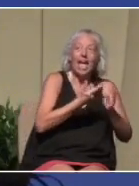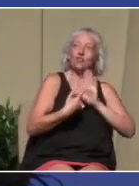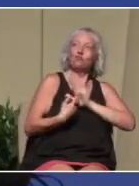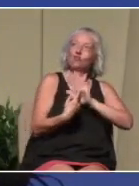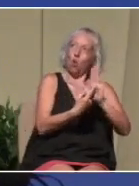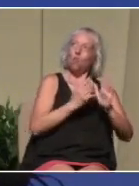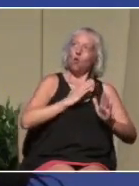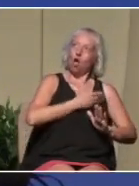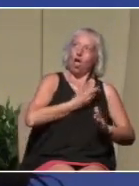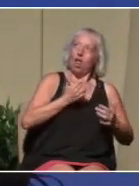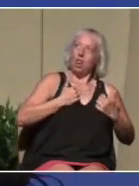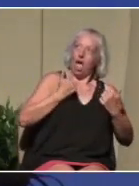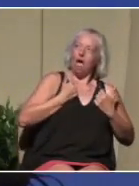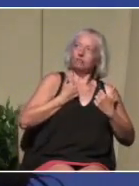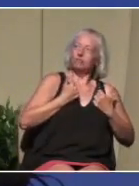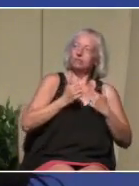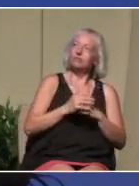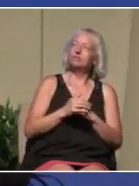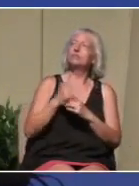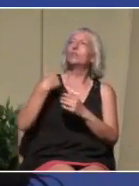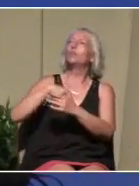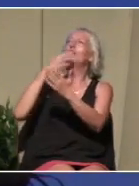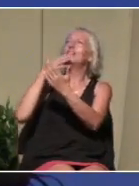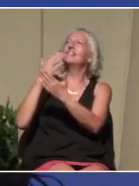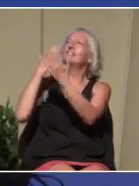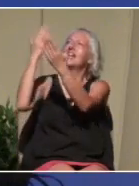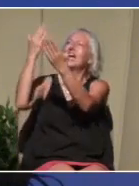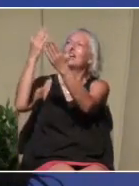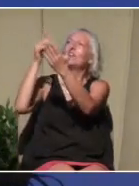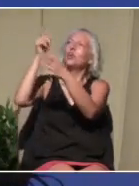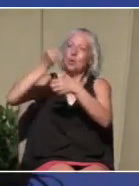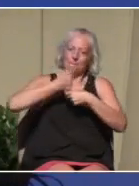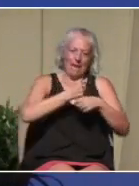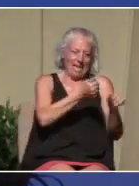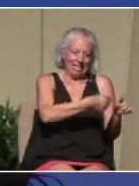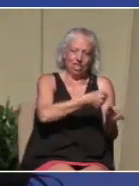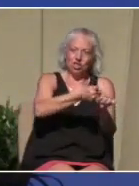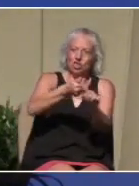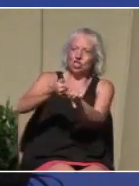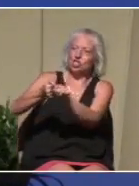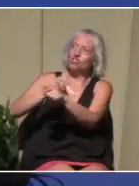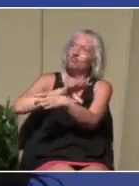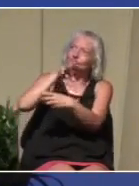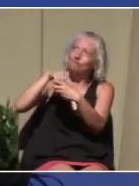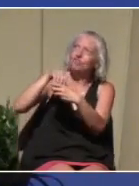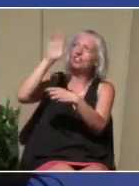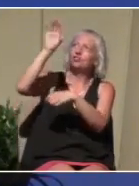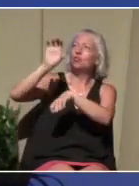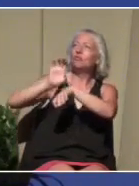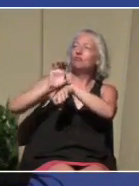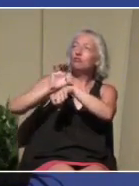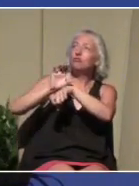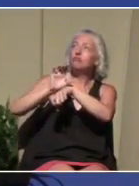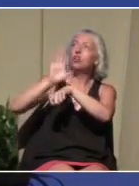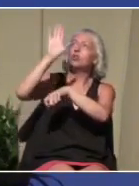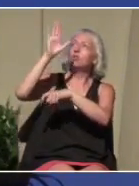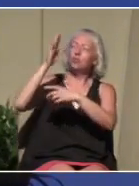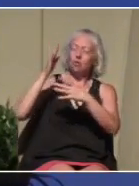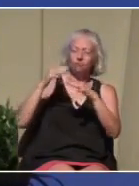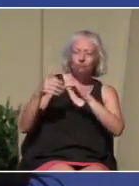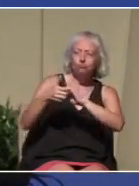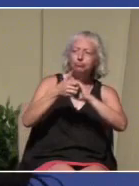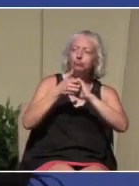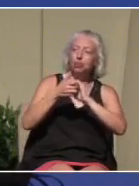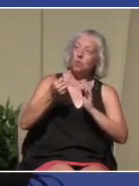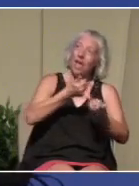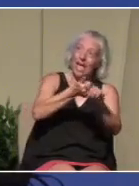lives. We give you thanks that you have made each one of us to be a part of your church. Every one of us has a purpose